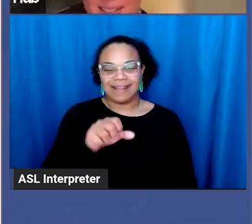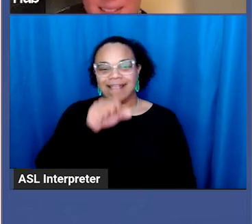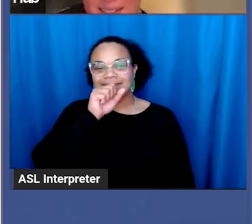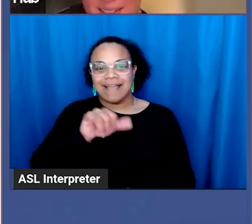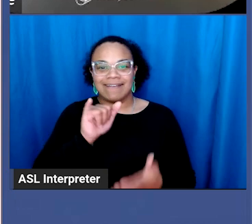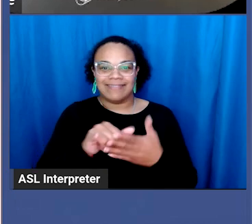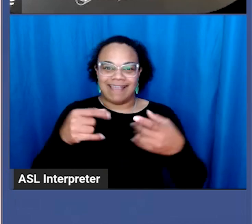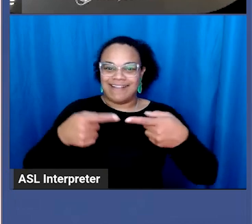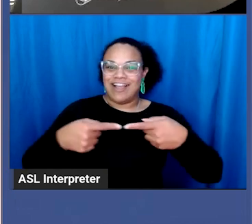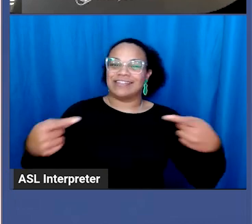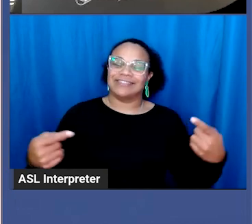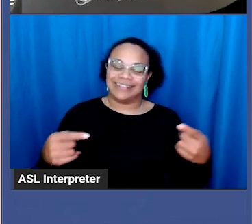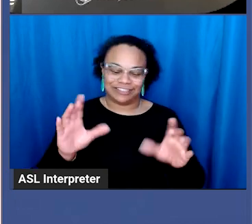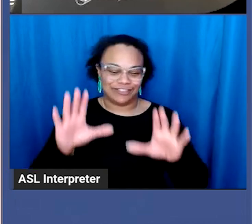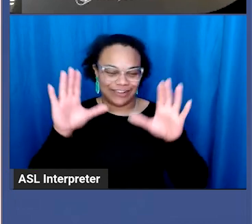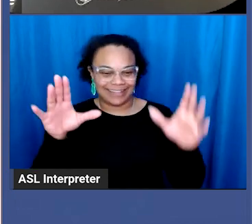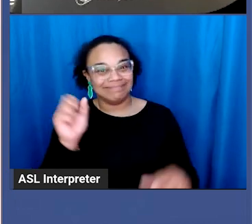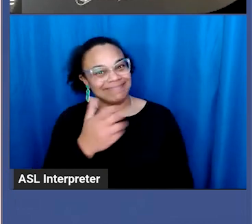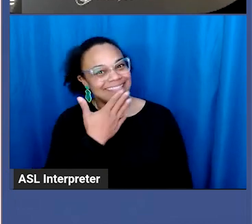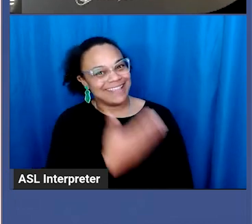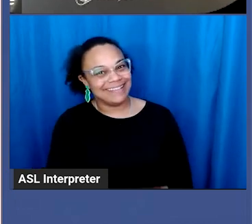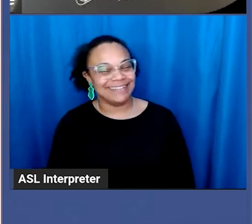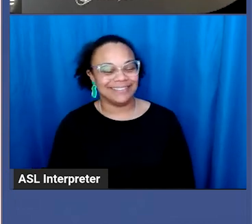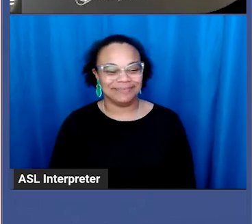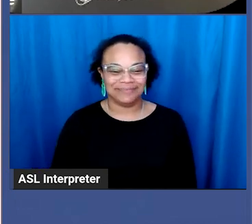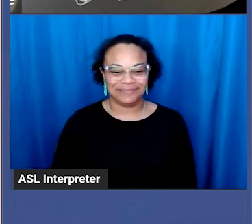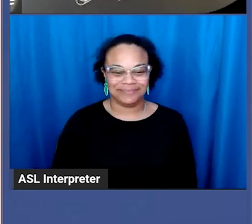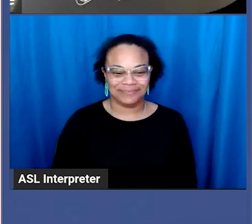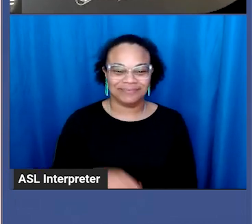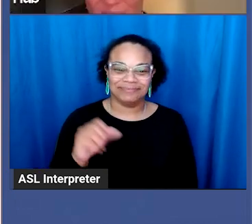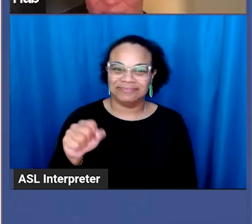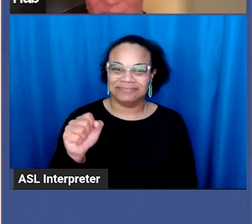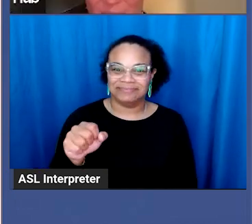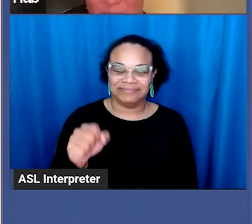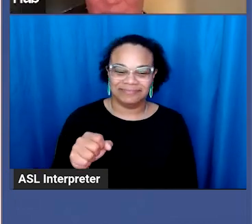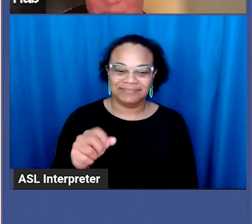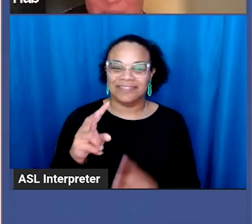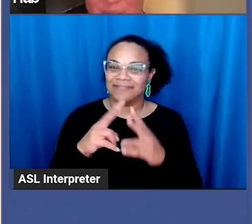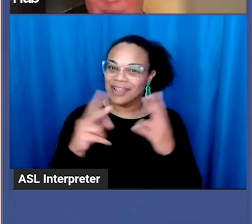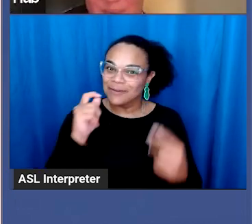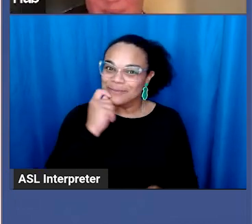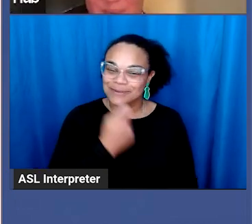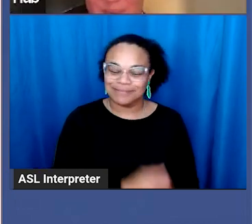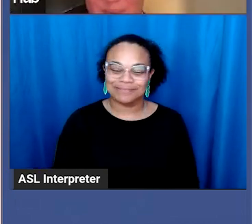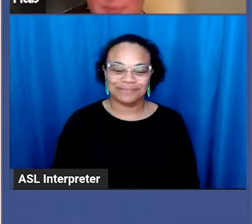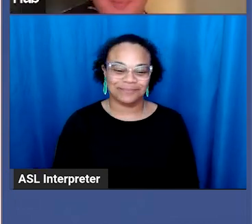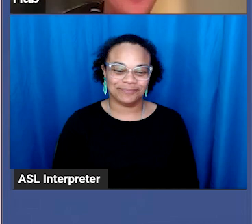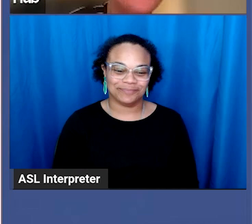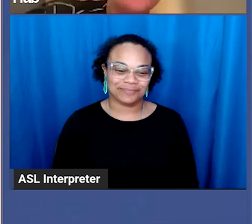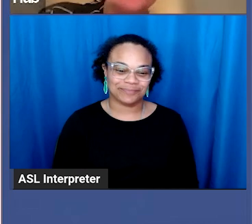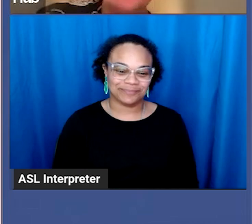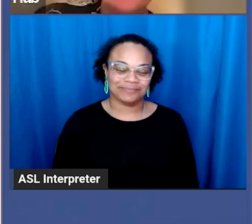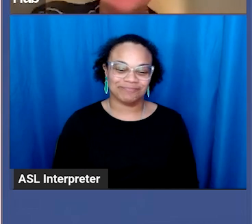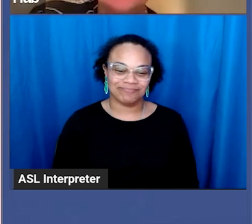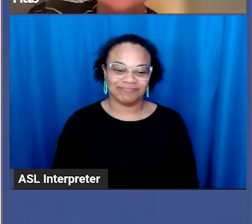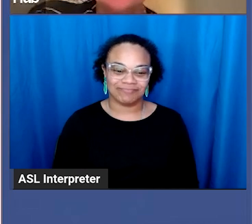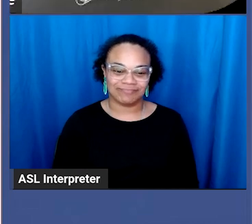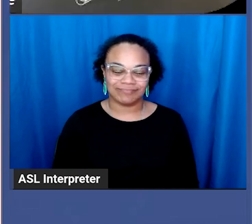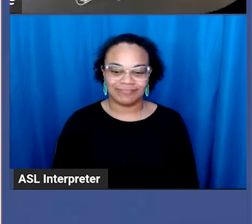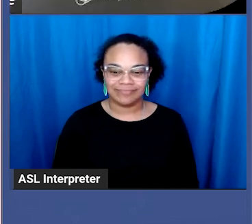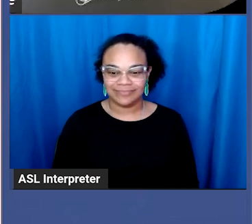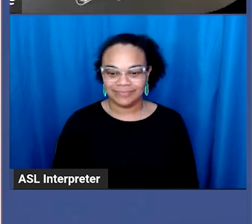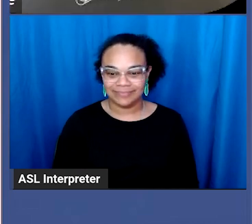great. Thank you. Yeah. Yeah. Very cool. Mm.